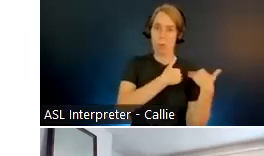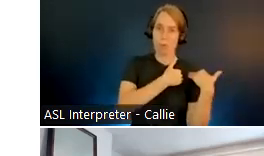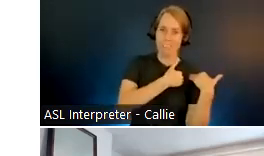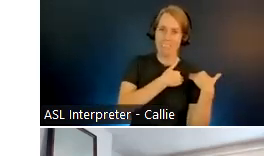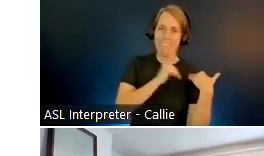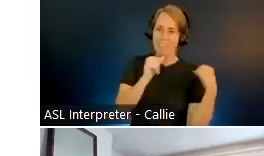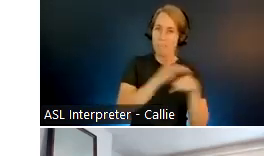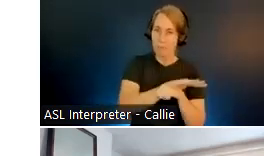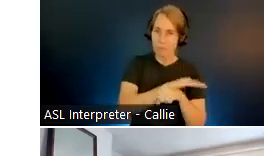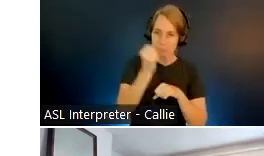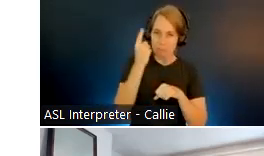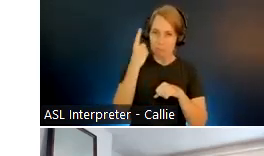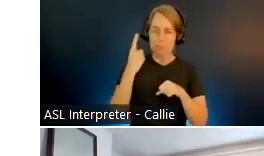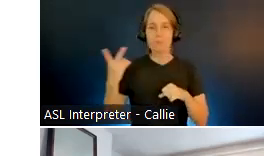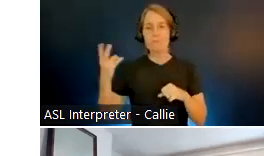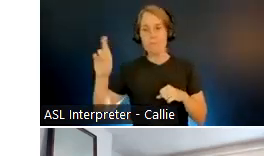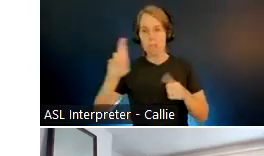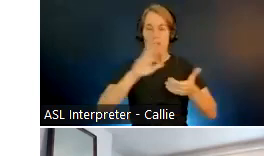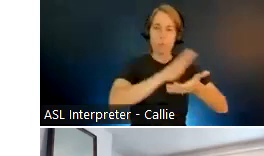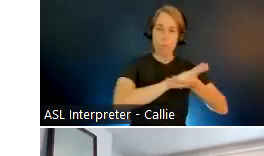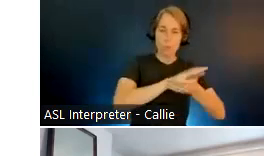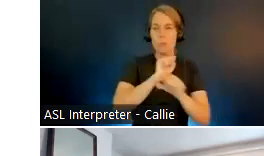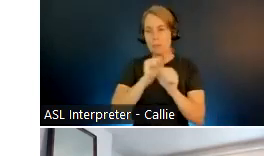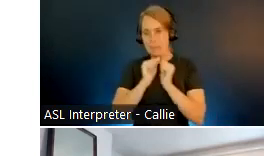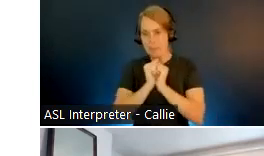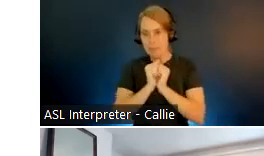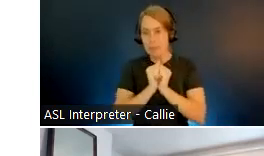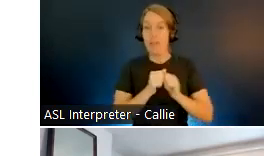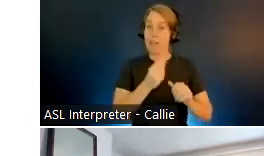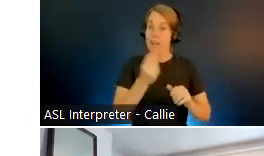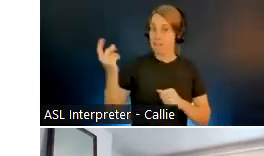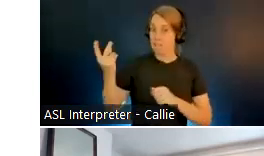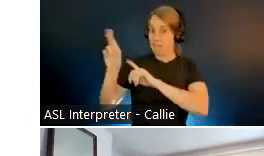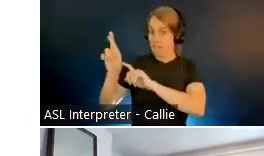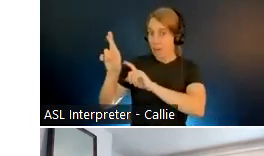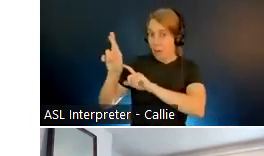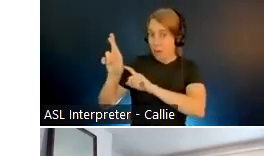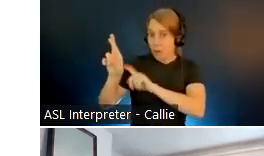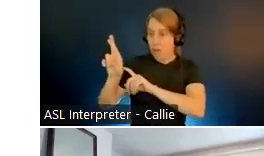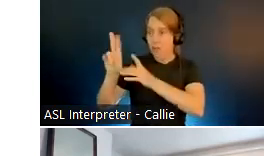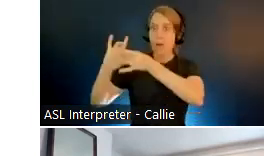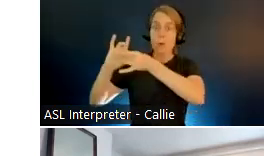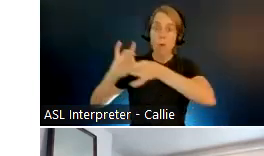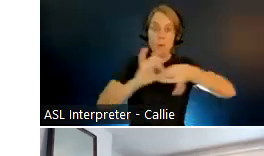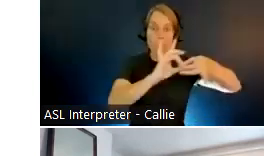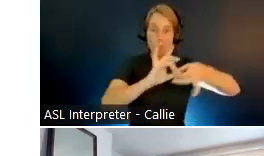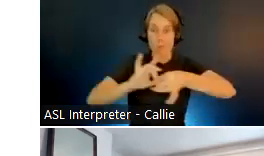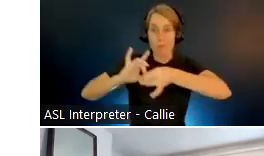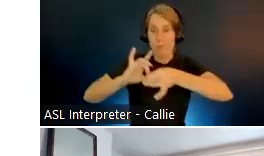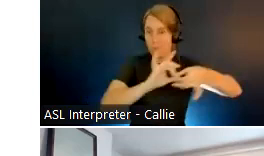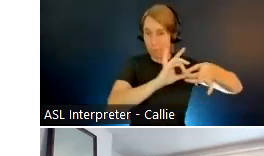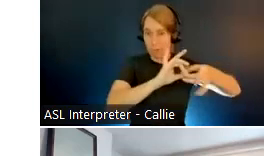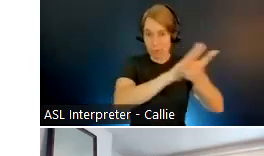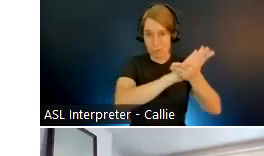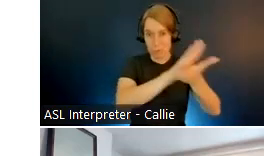school, and remember, VR is really supposed to coordinate with the school, and so they should be